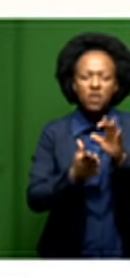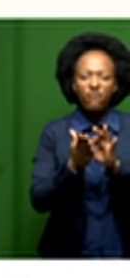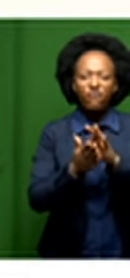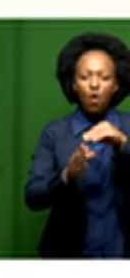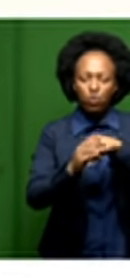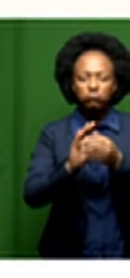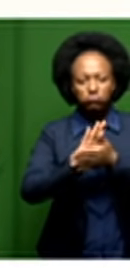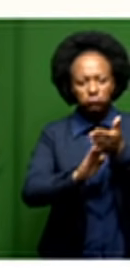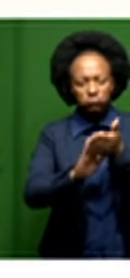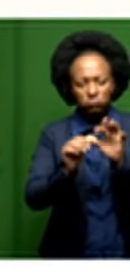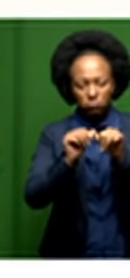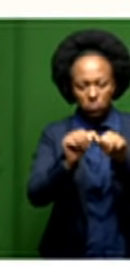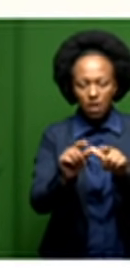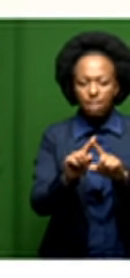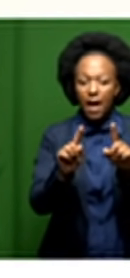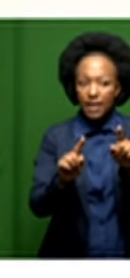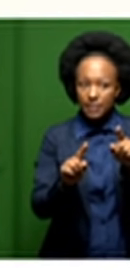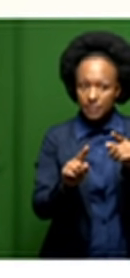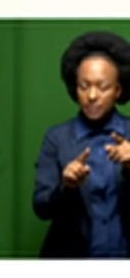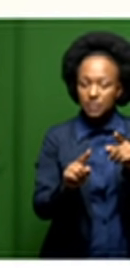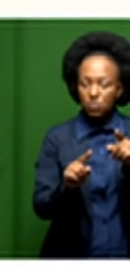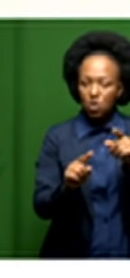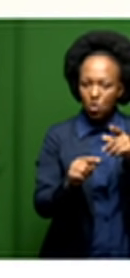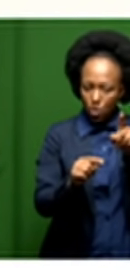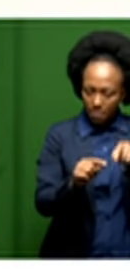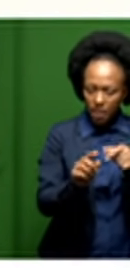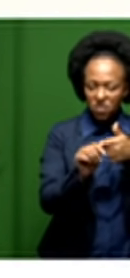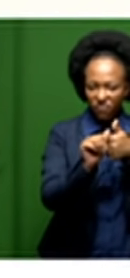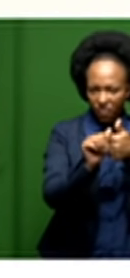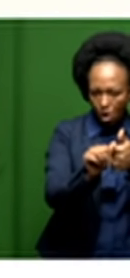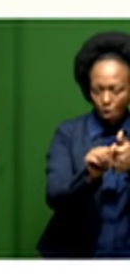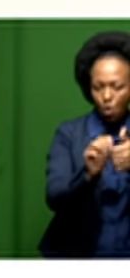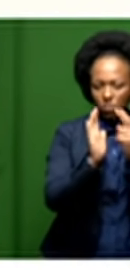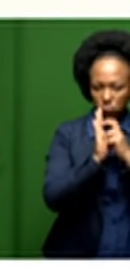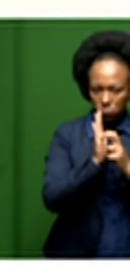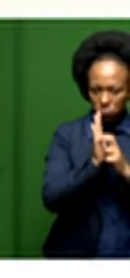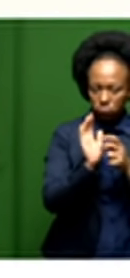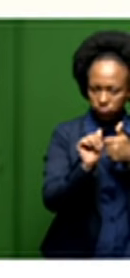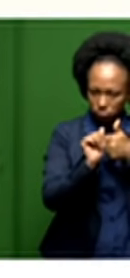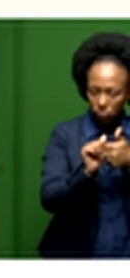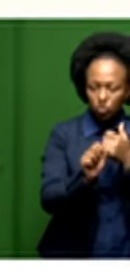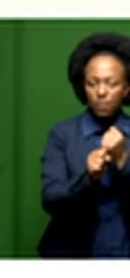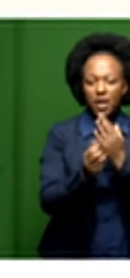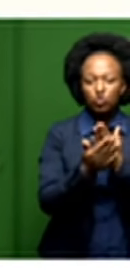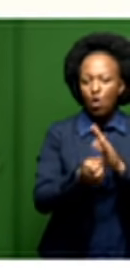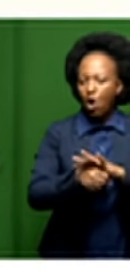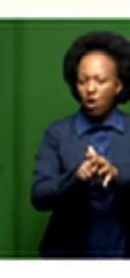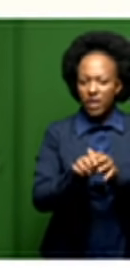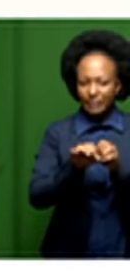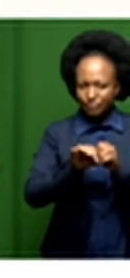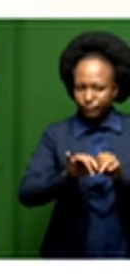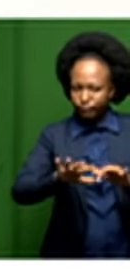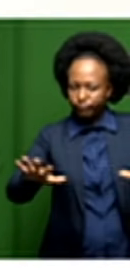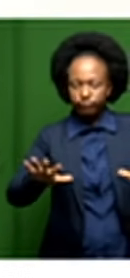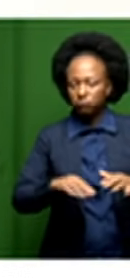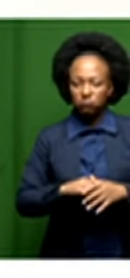pandemic as long as we are able to follow all the necessary protocols and ensure that we don't spread the virus. Yeah, and